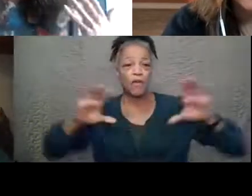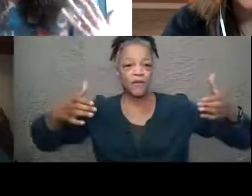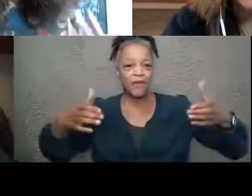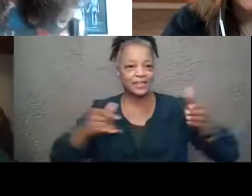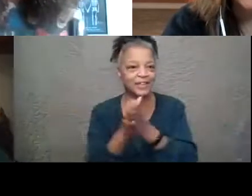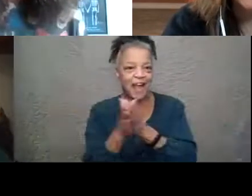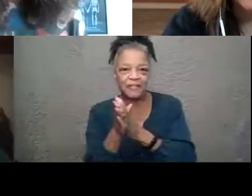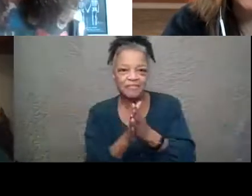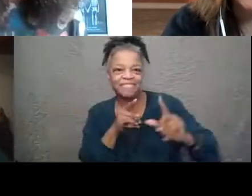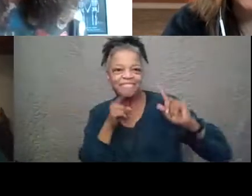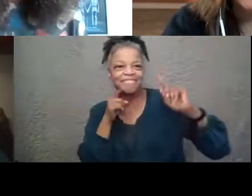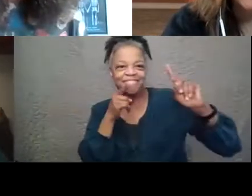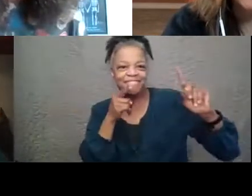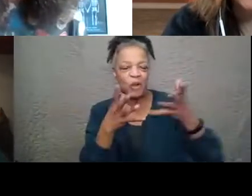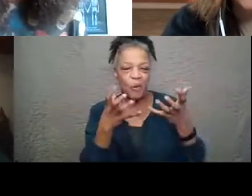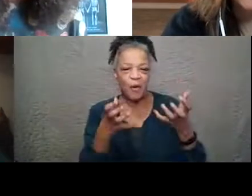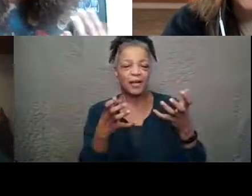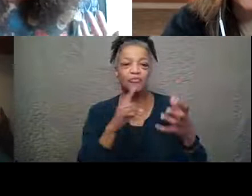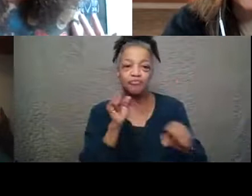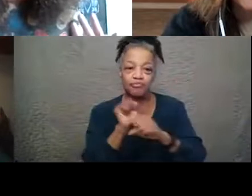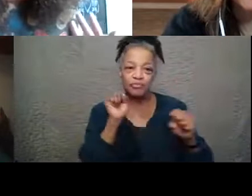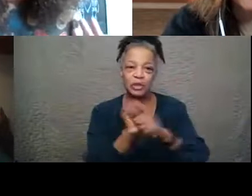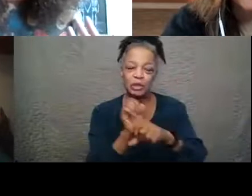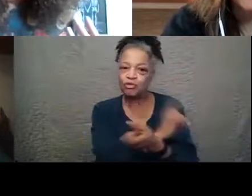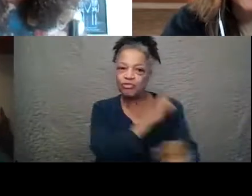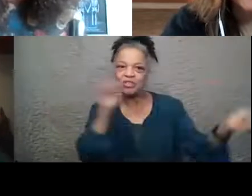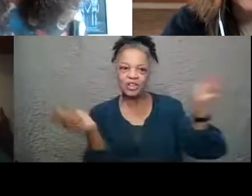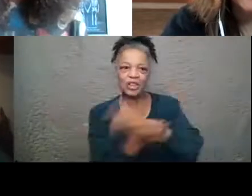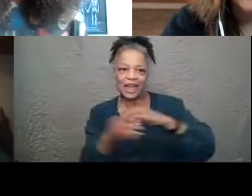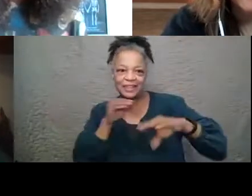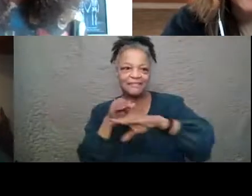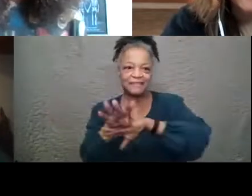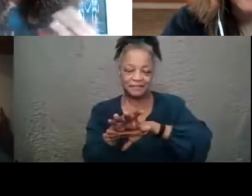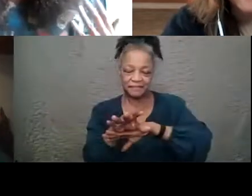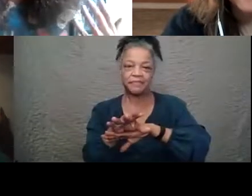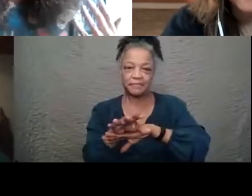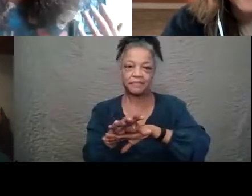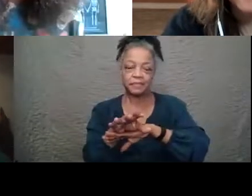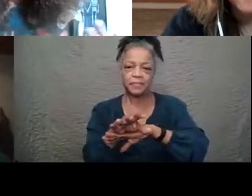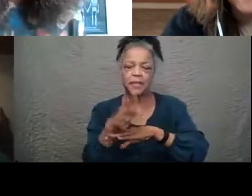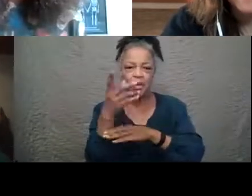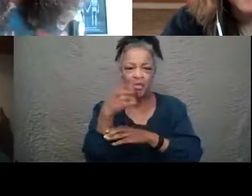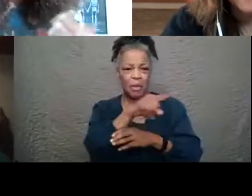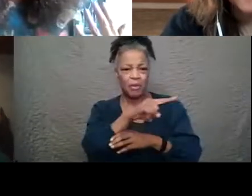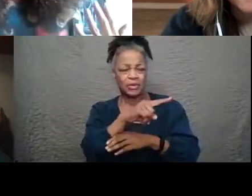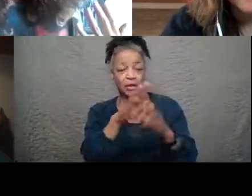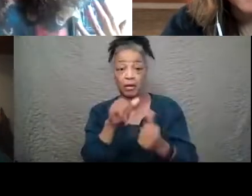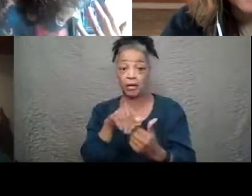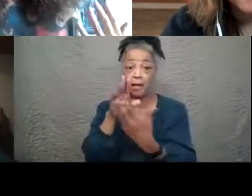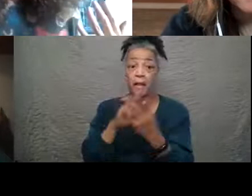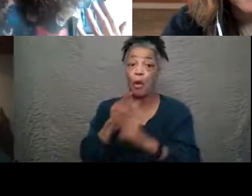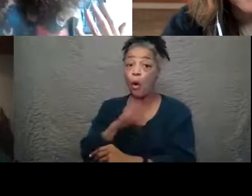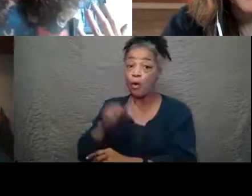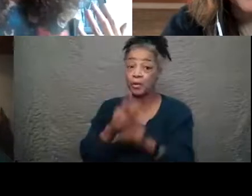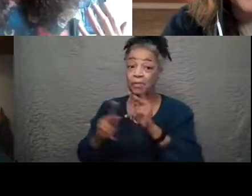ambition, full of desire to really truly be the change, so to speak, and are being met with people that are older than